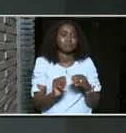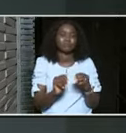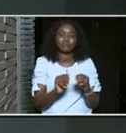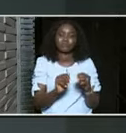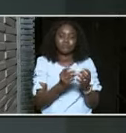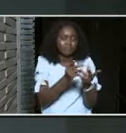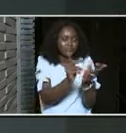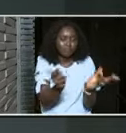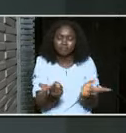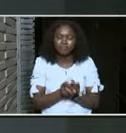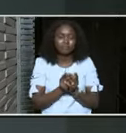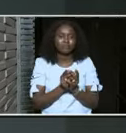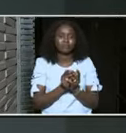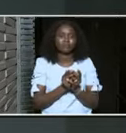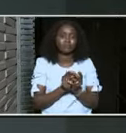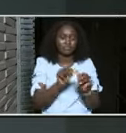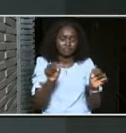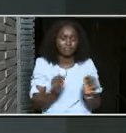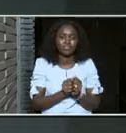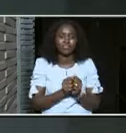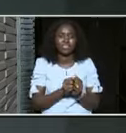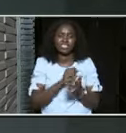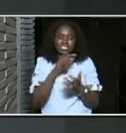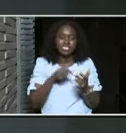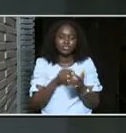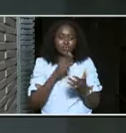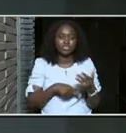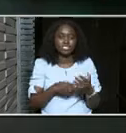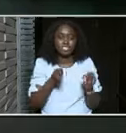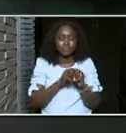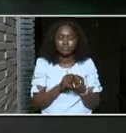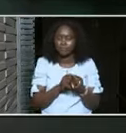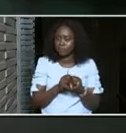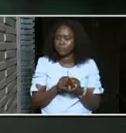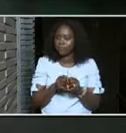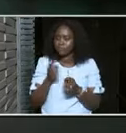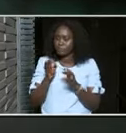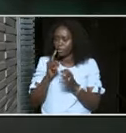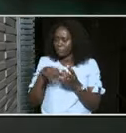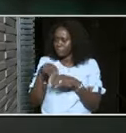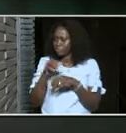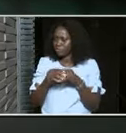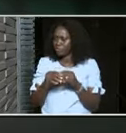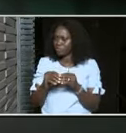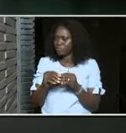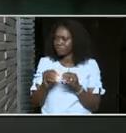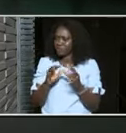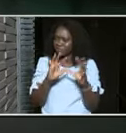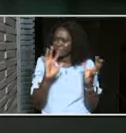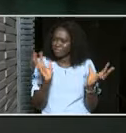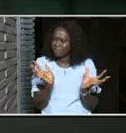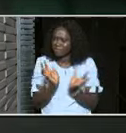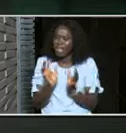today. In fact, our system, even in the area of health. What does a conducive atmosphere look like, and how will you build it? Let me tell